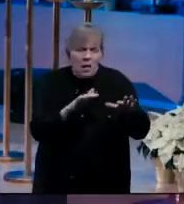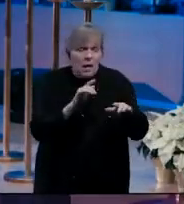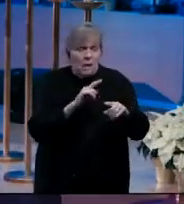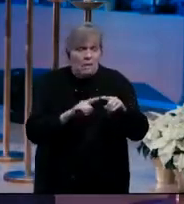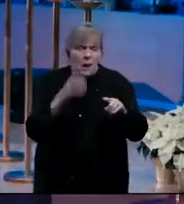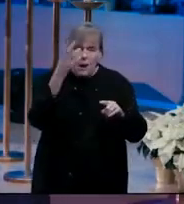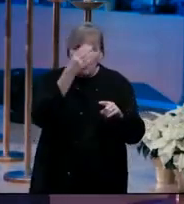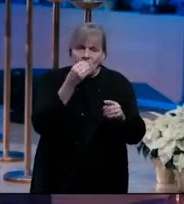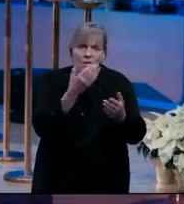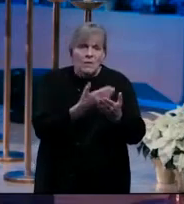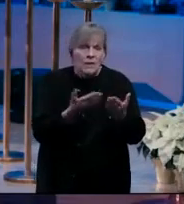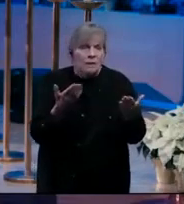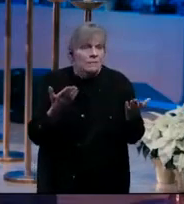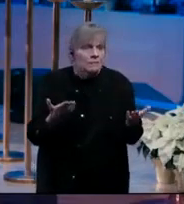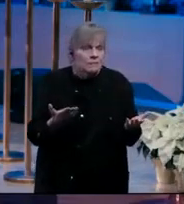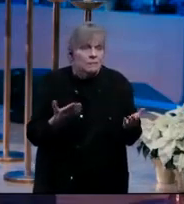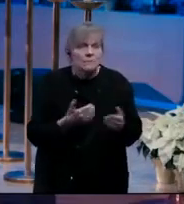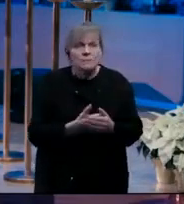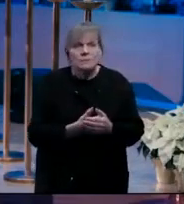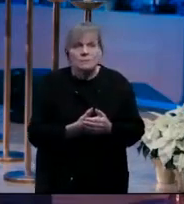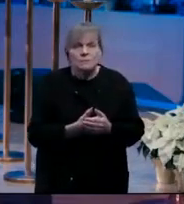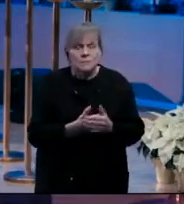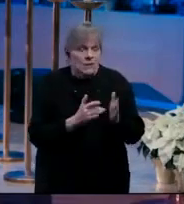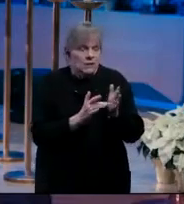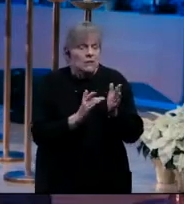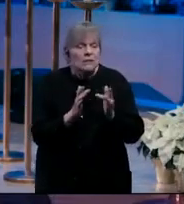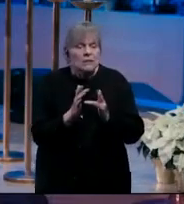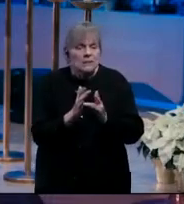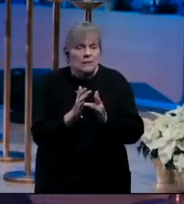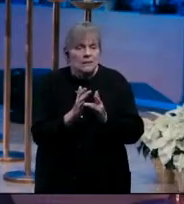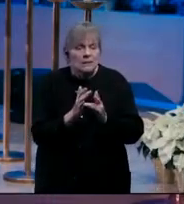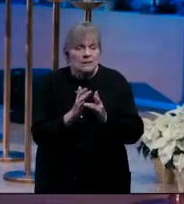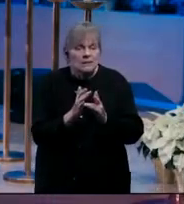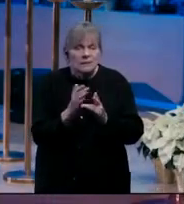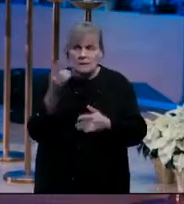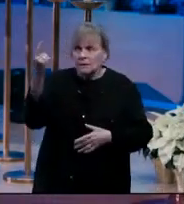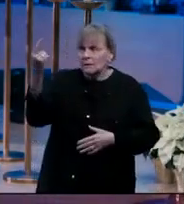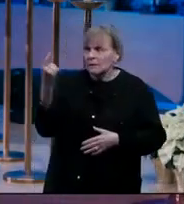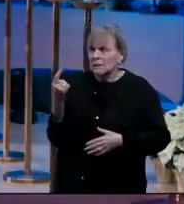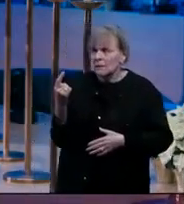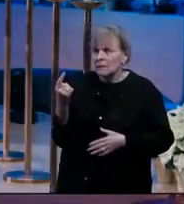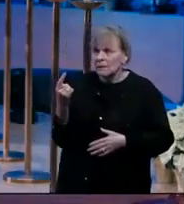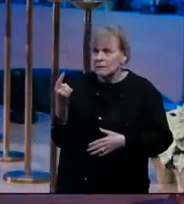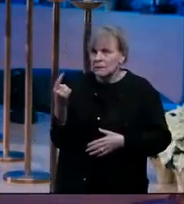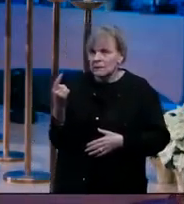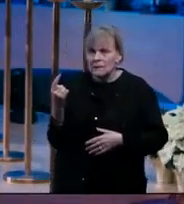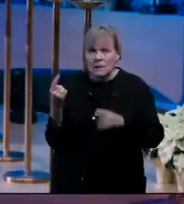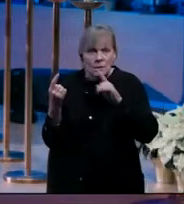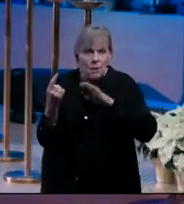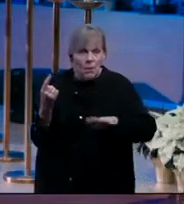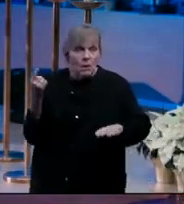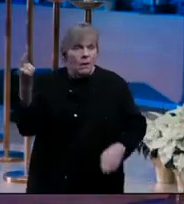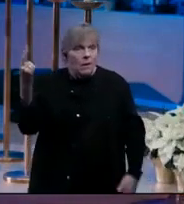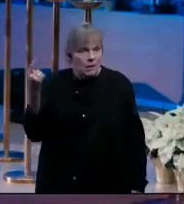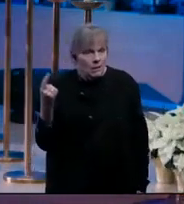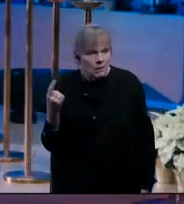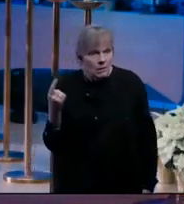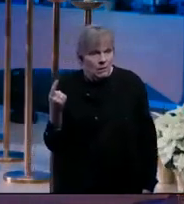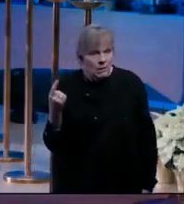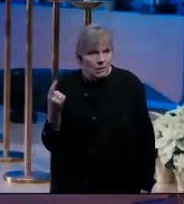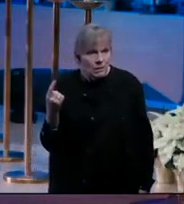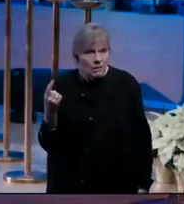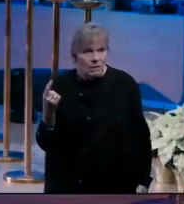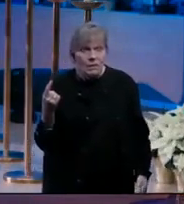them. But the beautiful thing is that Jesus steps into our lowliness. He steps into our